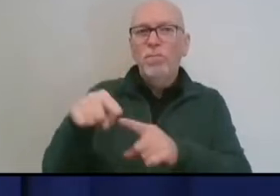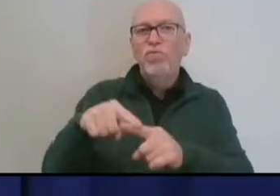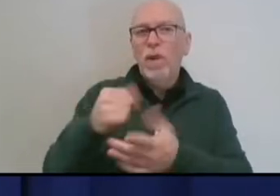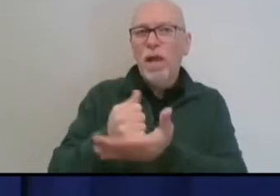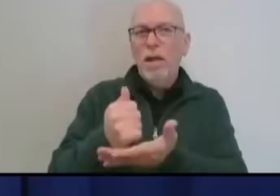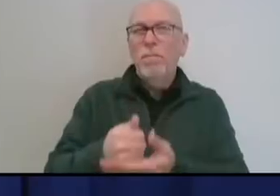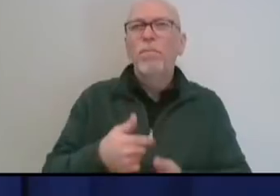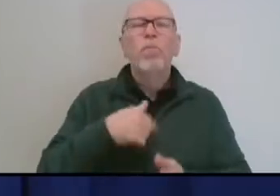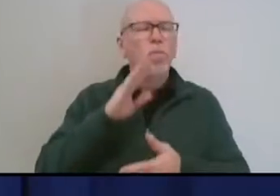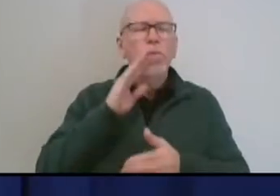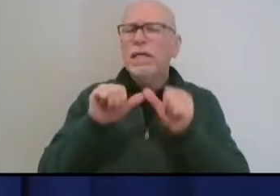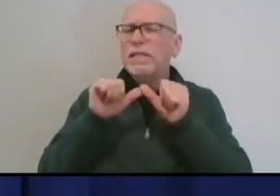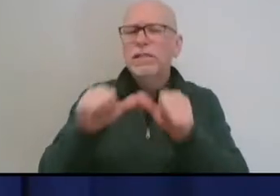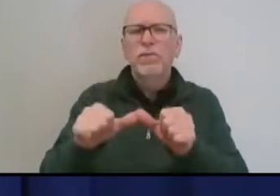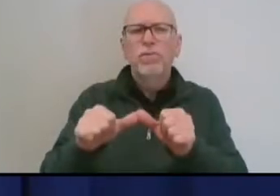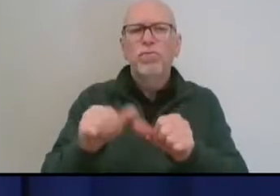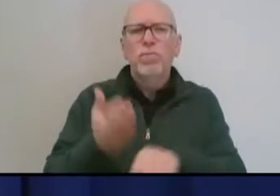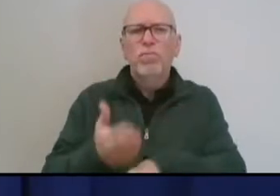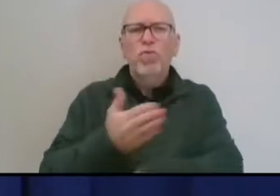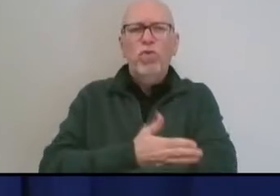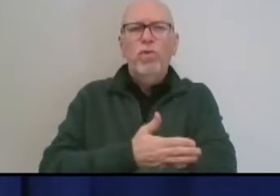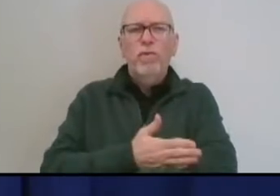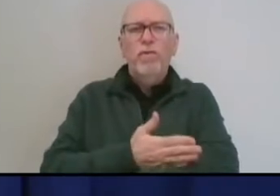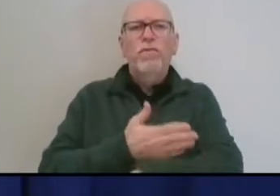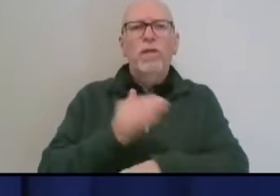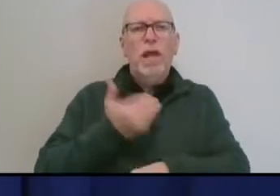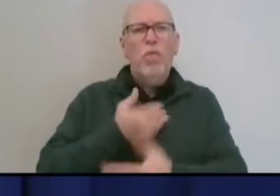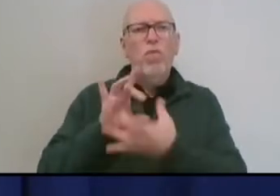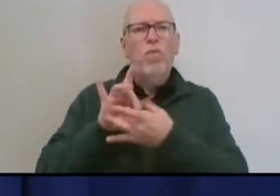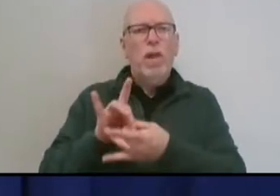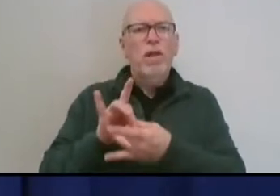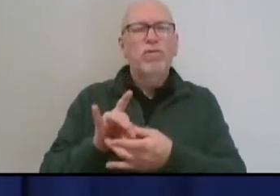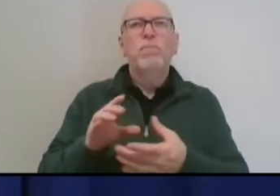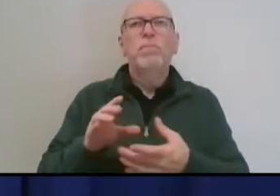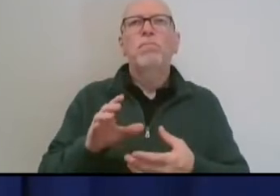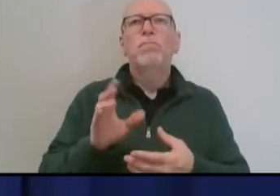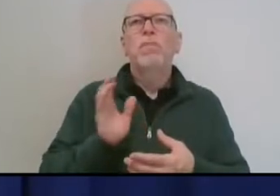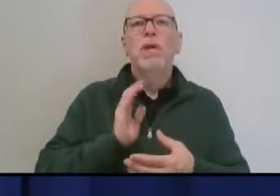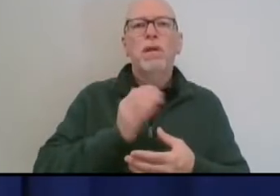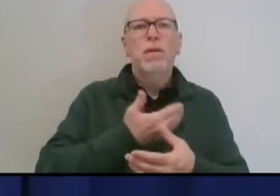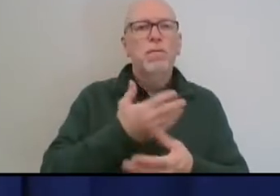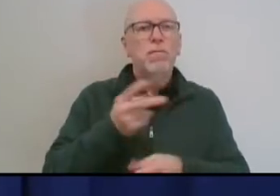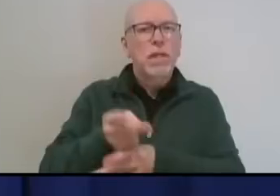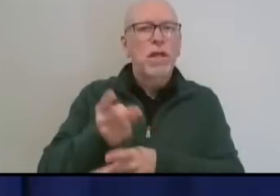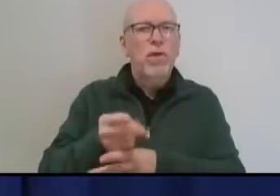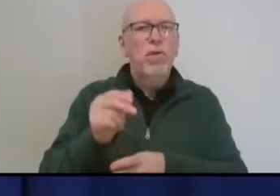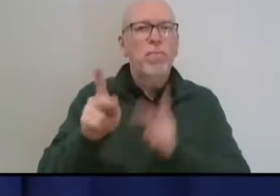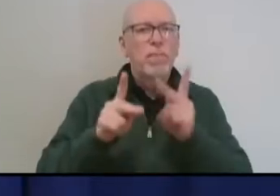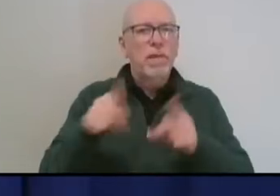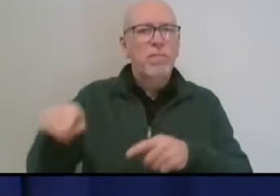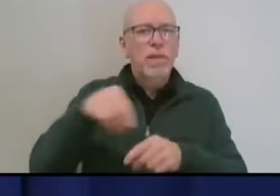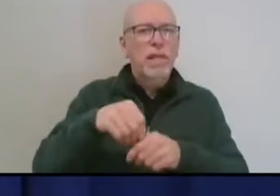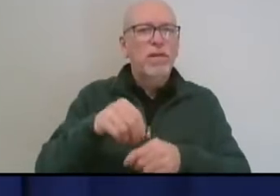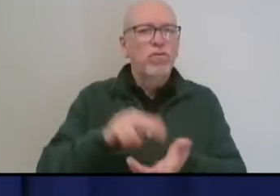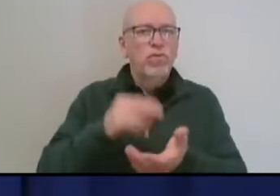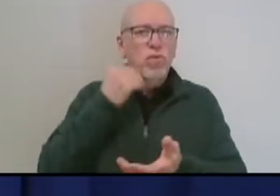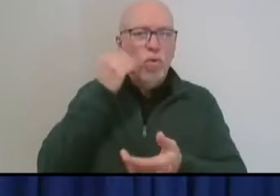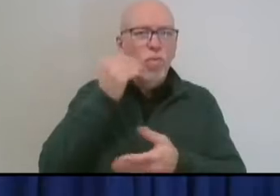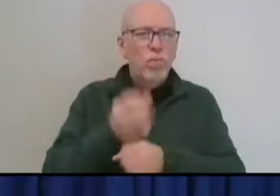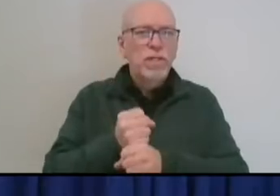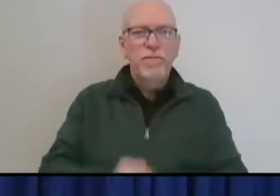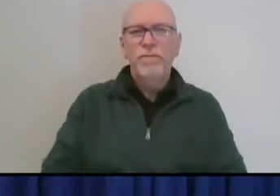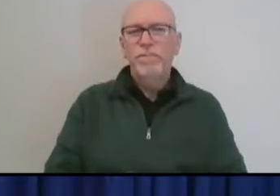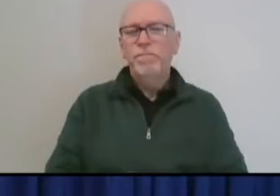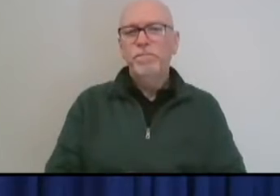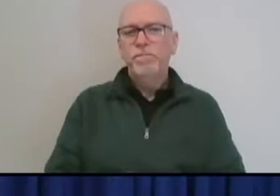we will continue to improve our relationships and the care that individuals in our long-term care facilities receive.